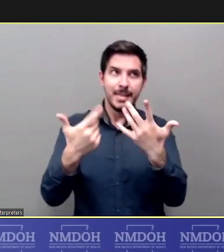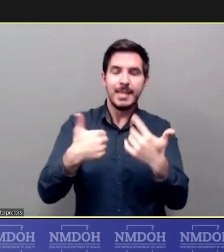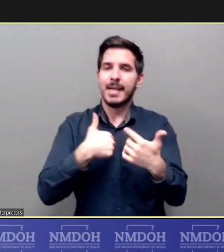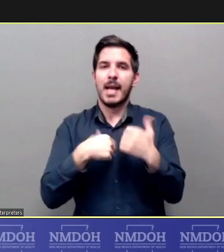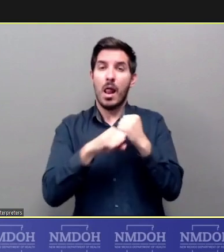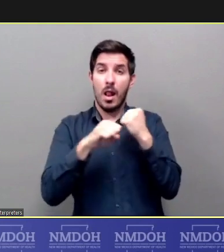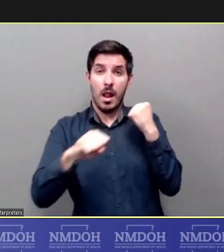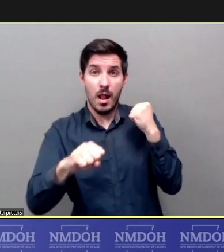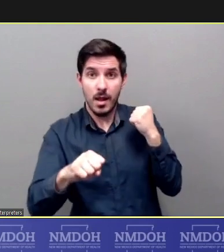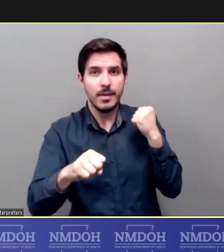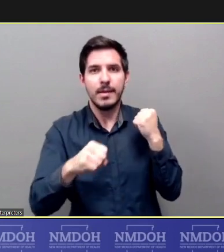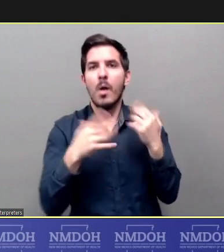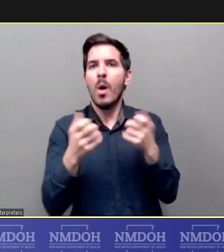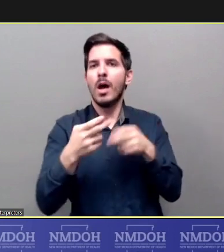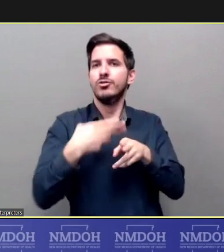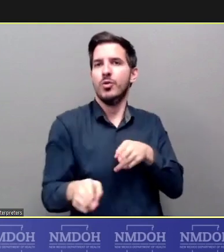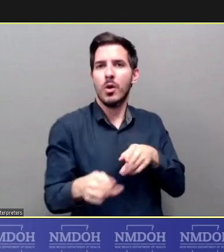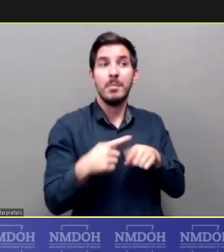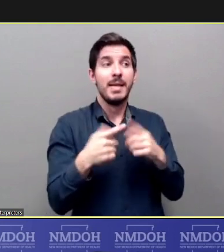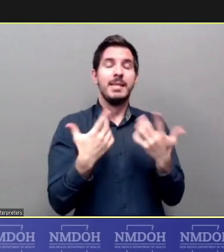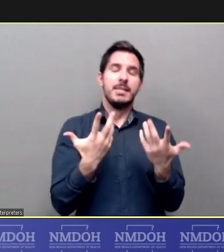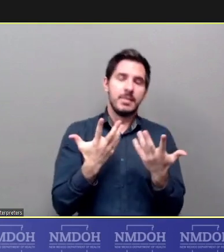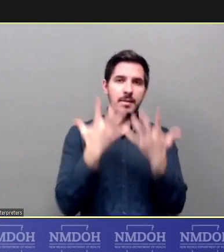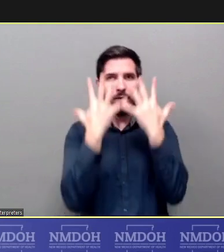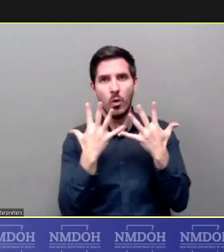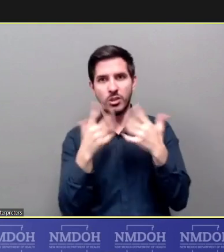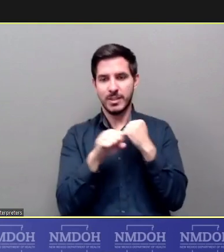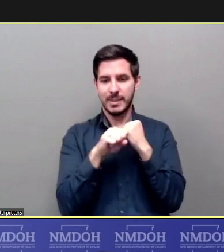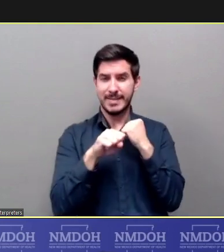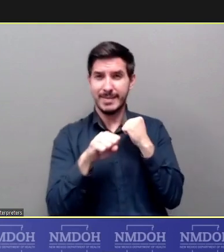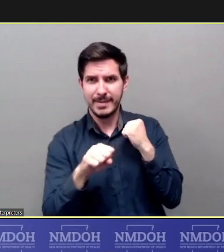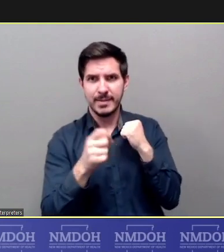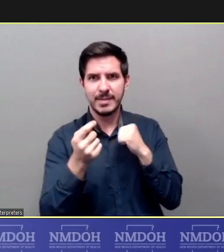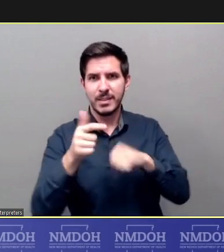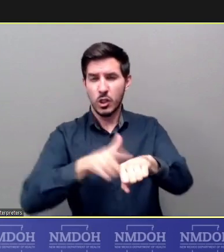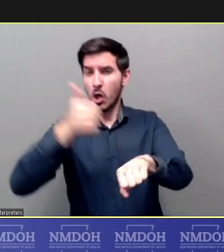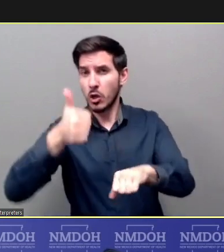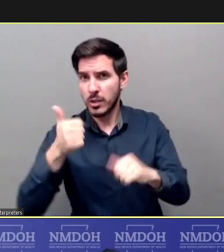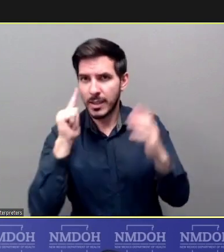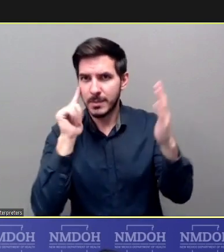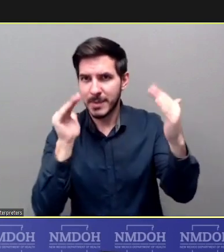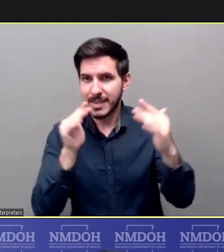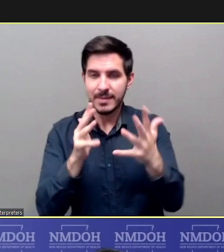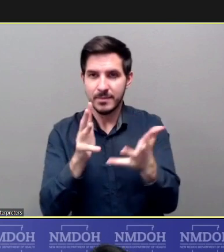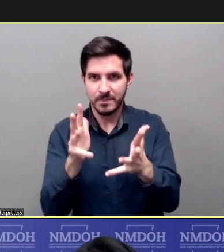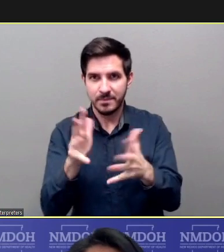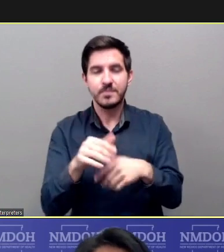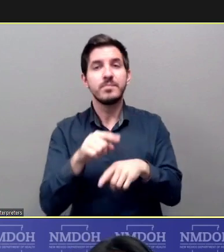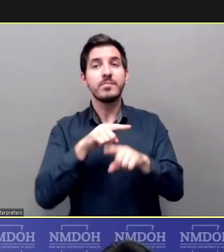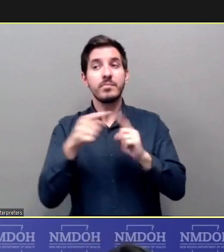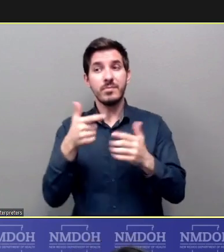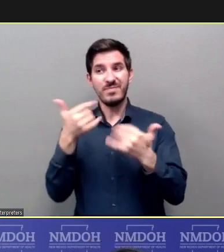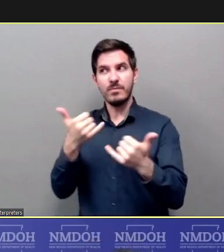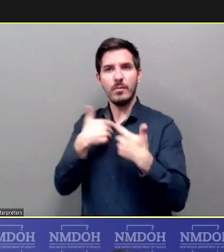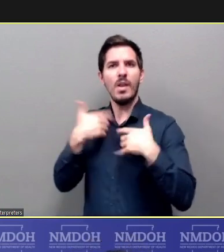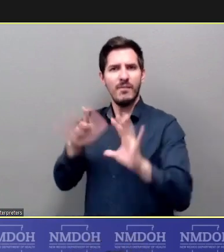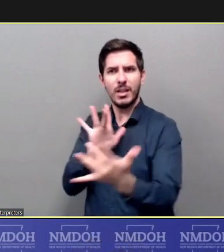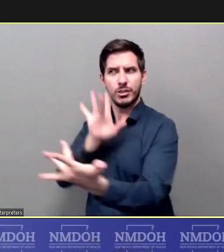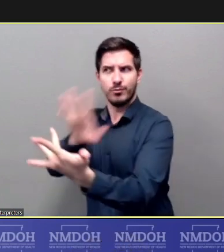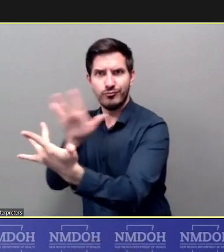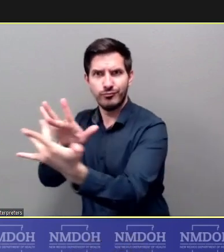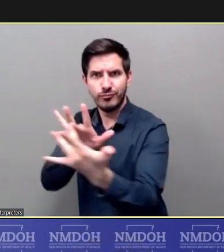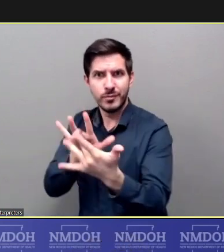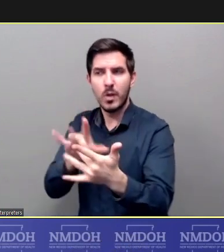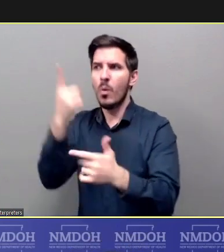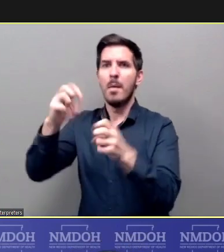wanted to say the least, but I talked with the folks working on that. There was one problem